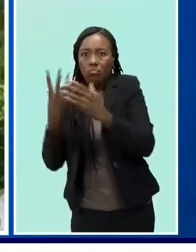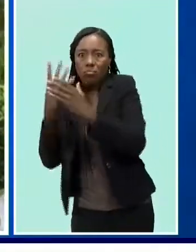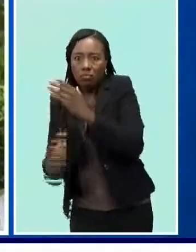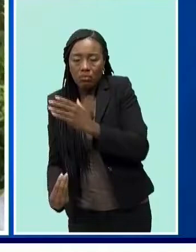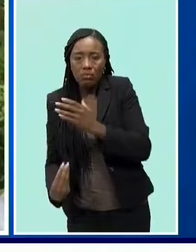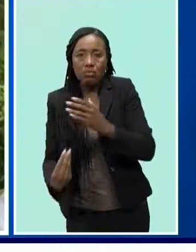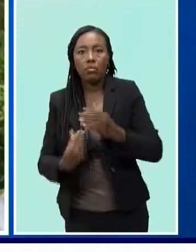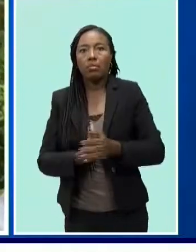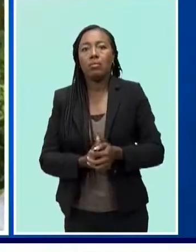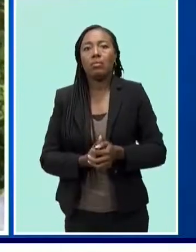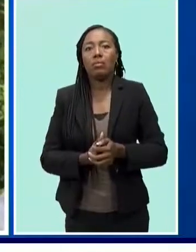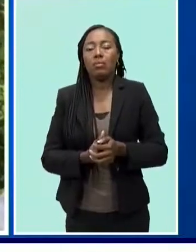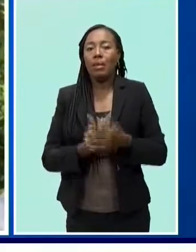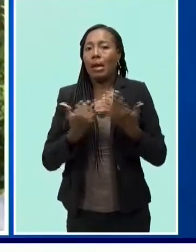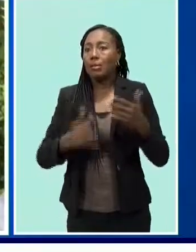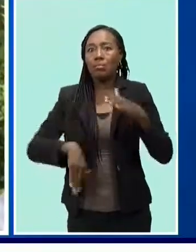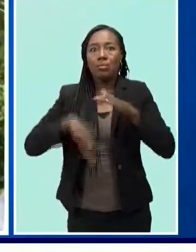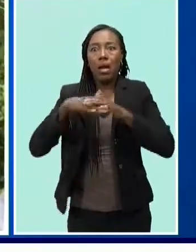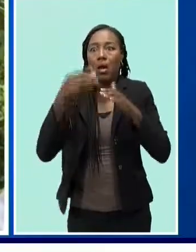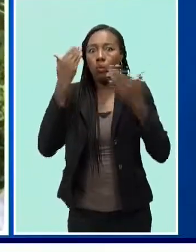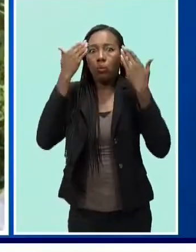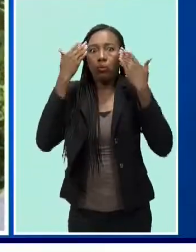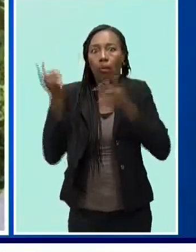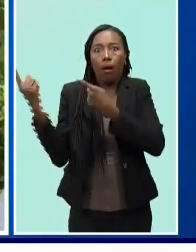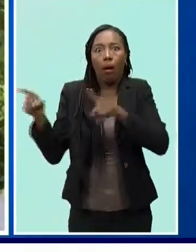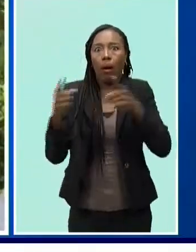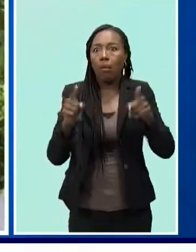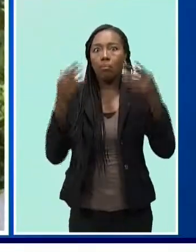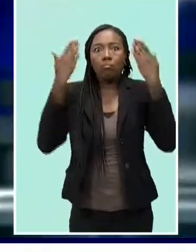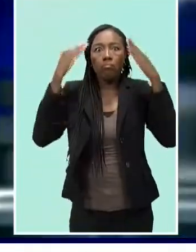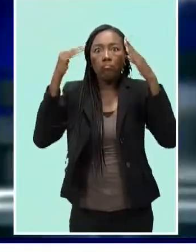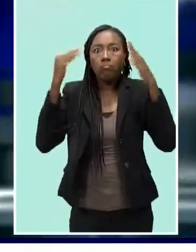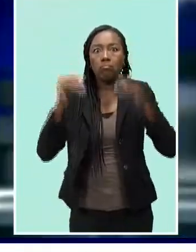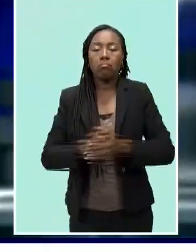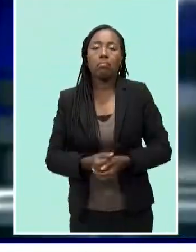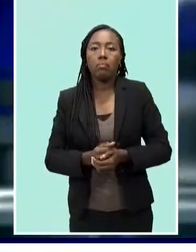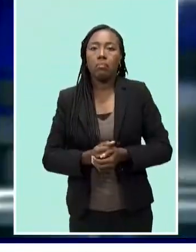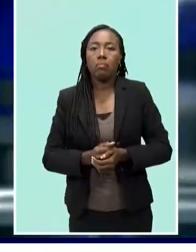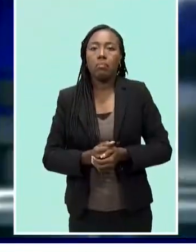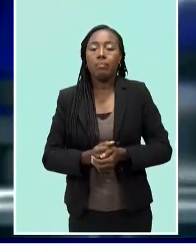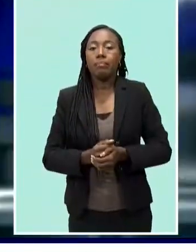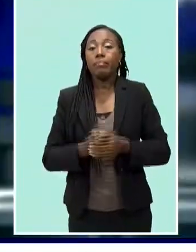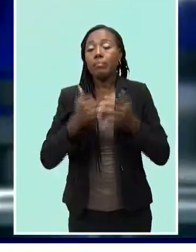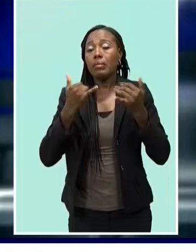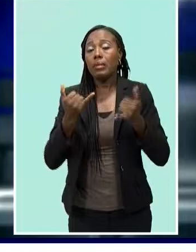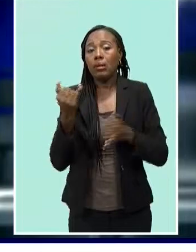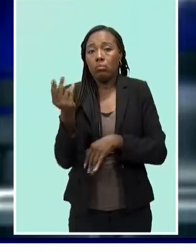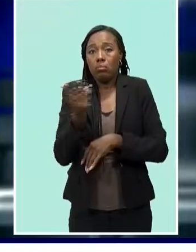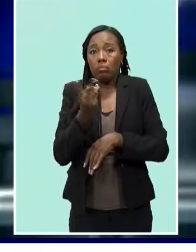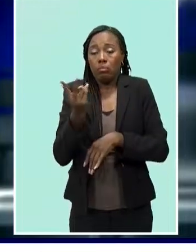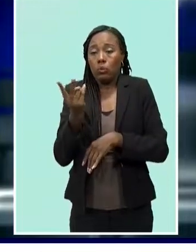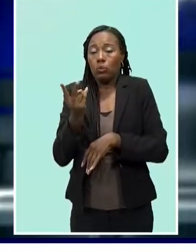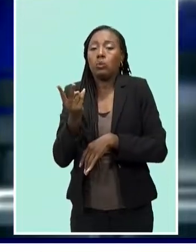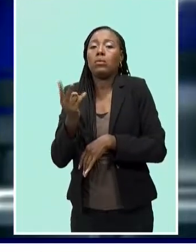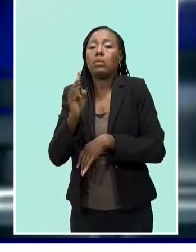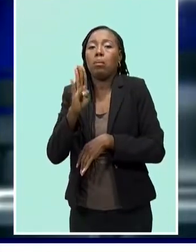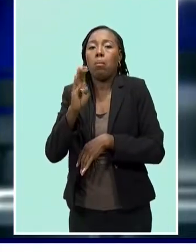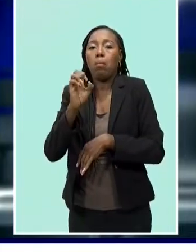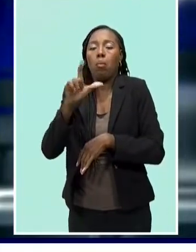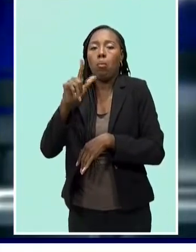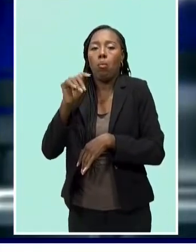And up until then we didn't even know there was a situation going on. Now, Mr. and Mrs. Bolton were married in Barbados